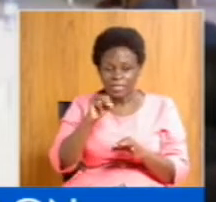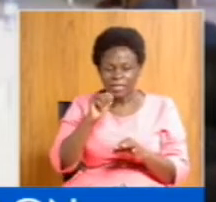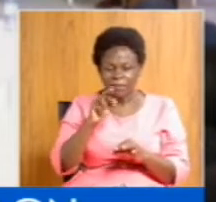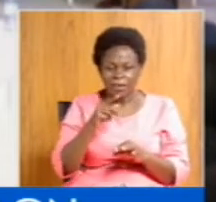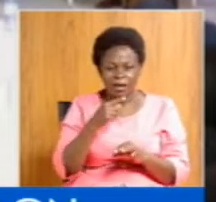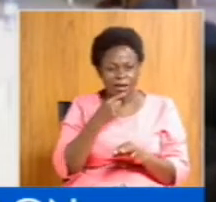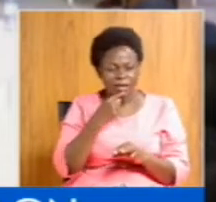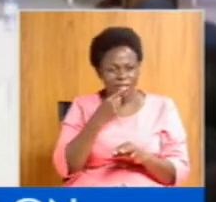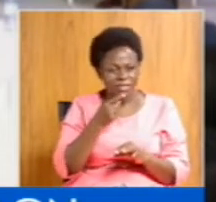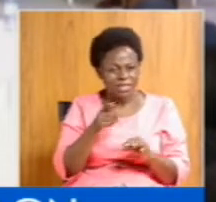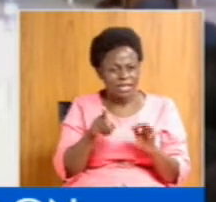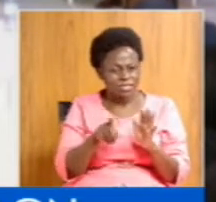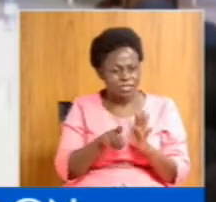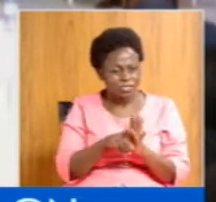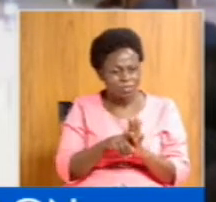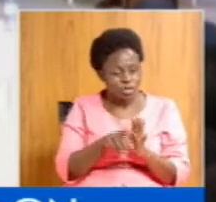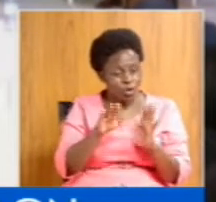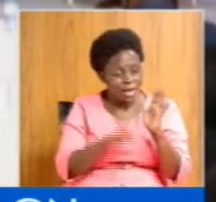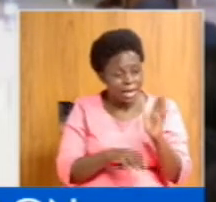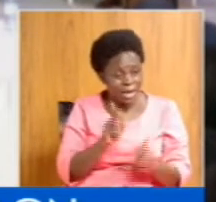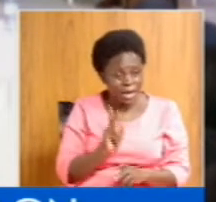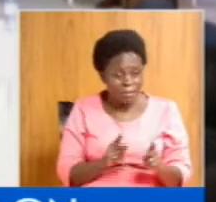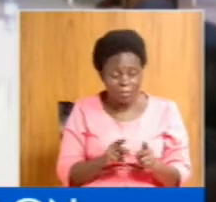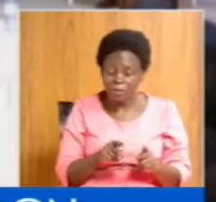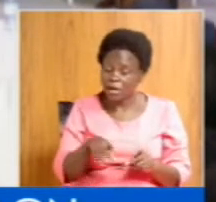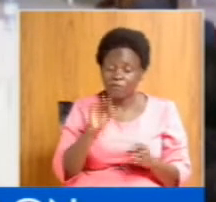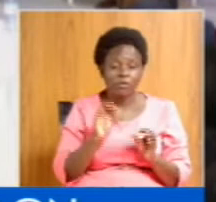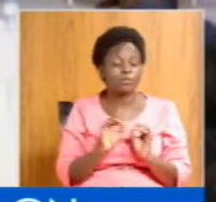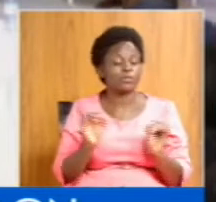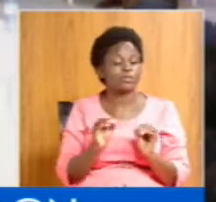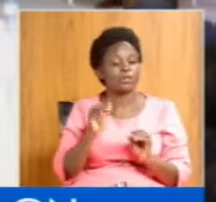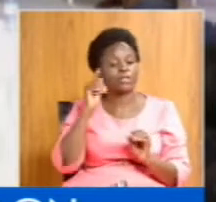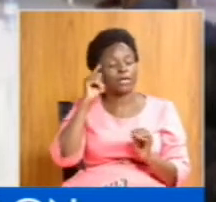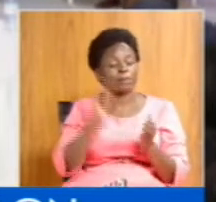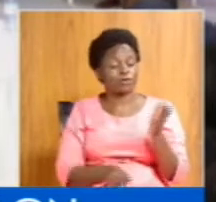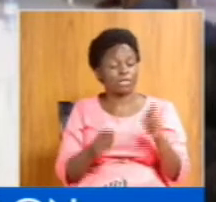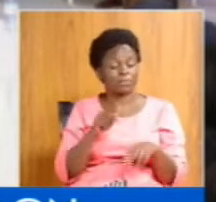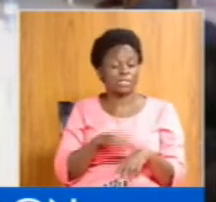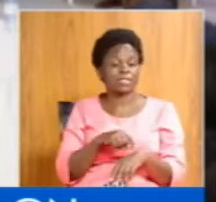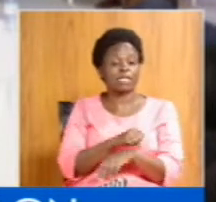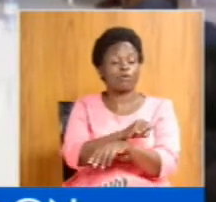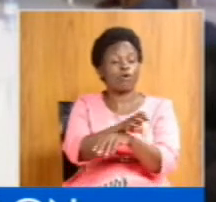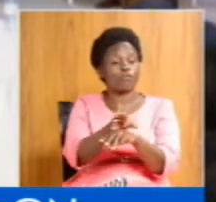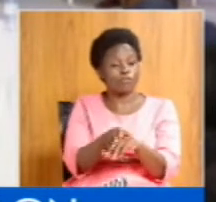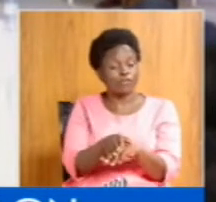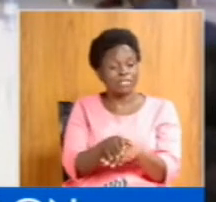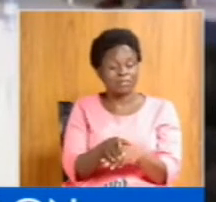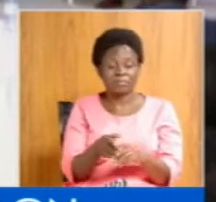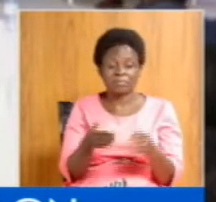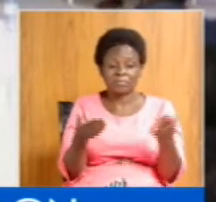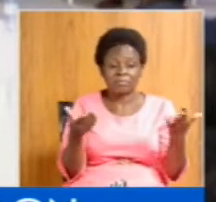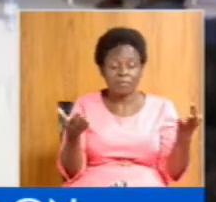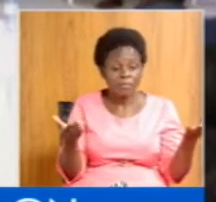put out the ways in which as low income countries we're left with very little options you can think about what happened during COVID with special drawing rights